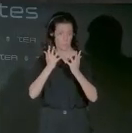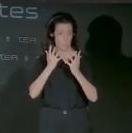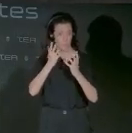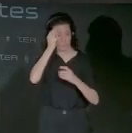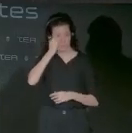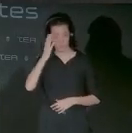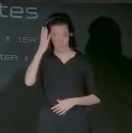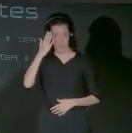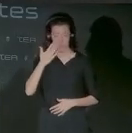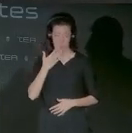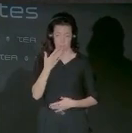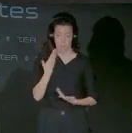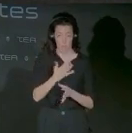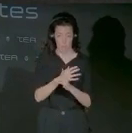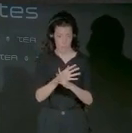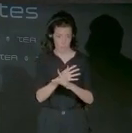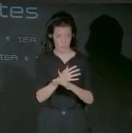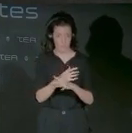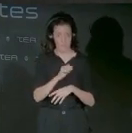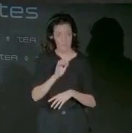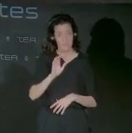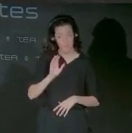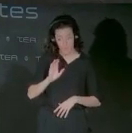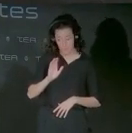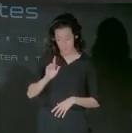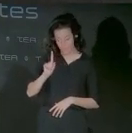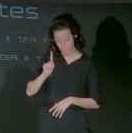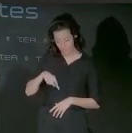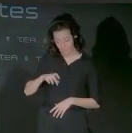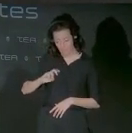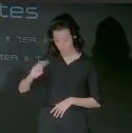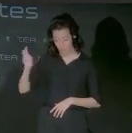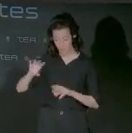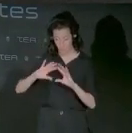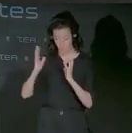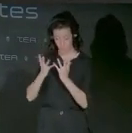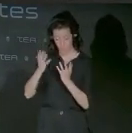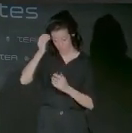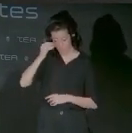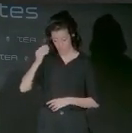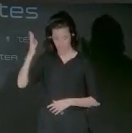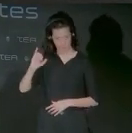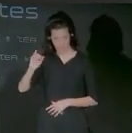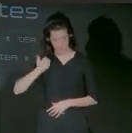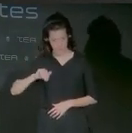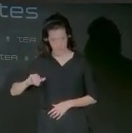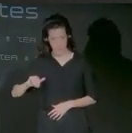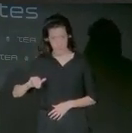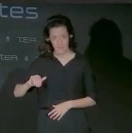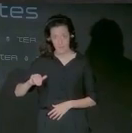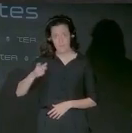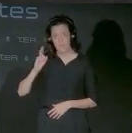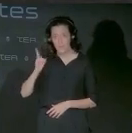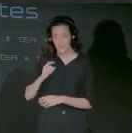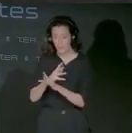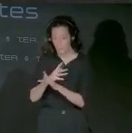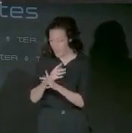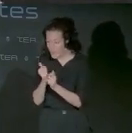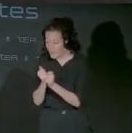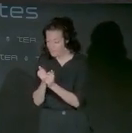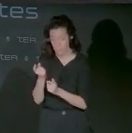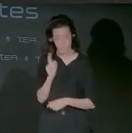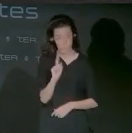tenemos que pensar que va a haber mundos virtuales, o sea, bueno, ya los hay realmente, más allá de lo que son los juegos. Entonces,